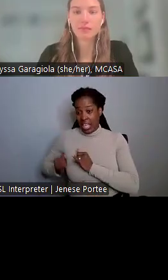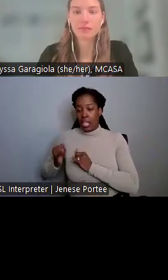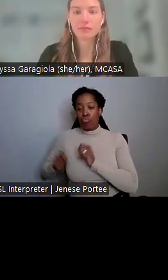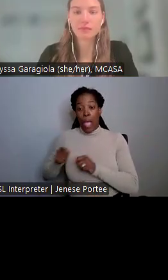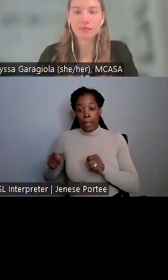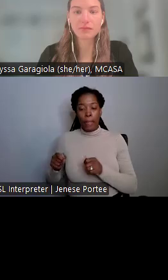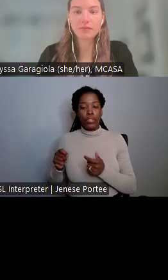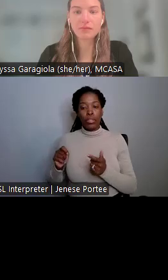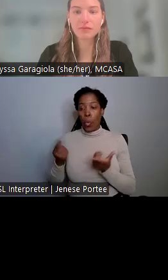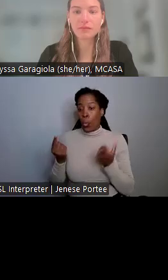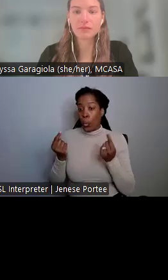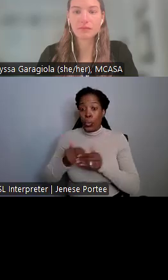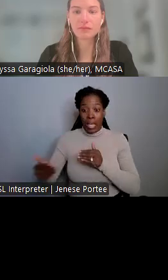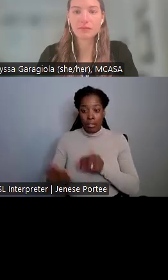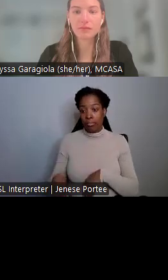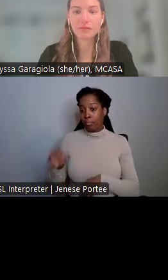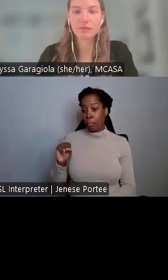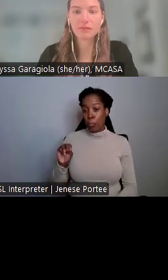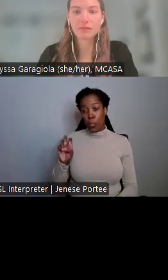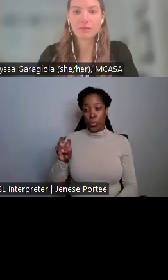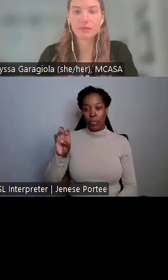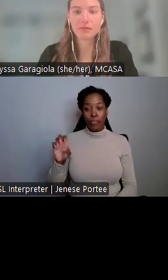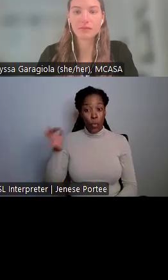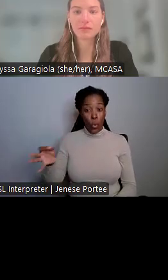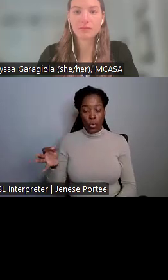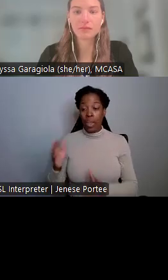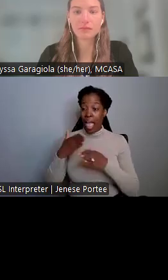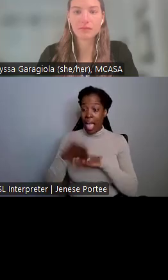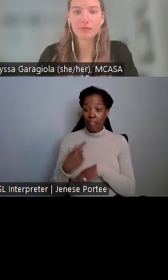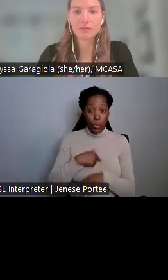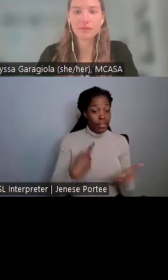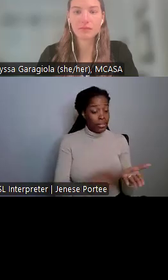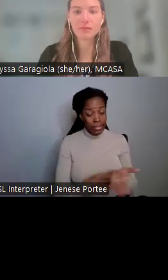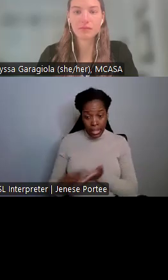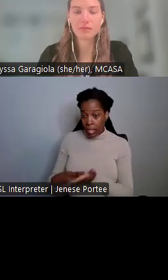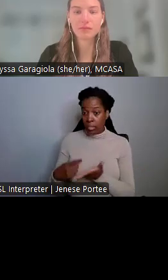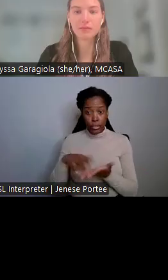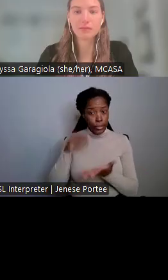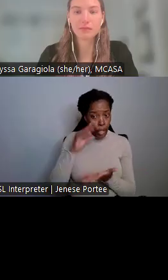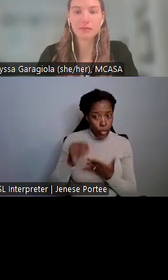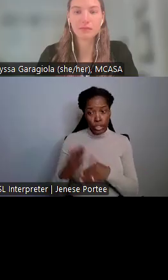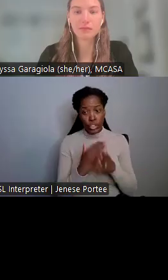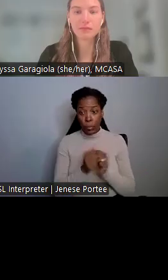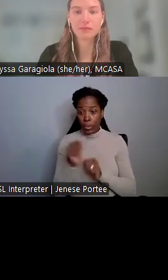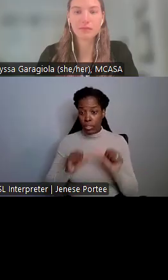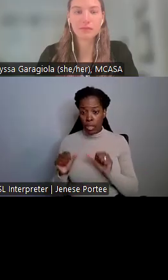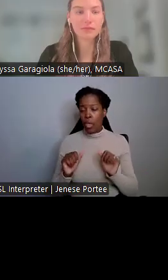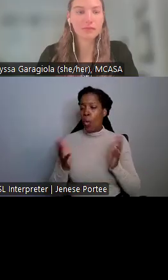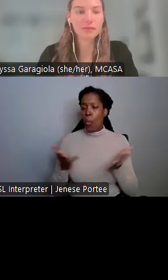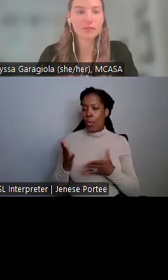today, after we've had a chance to share with each other, what are some ways that we can really focus on equity in